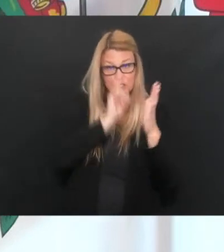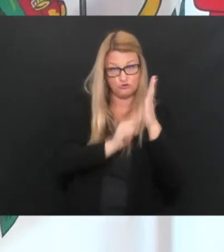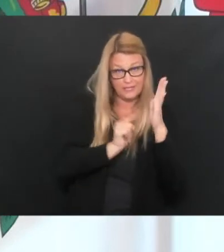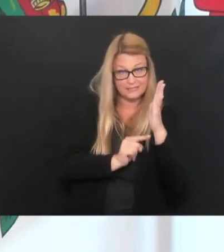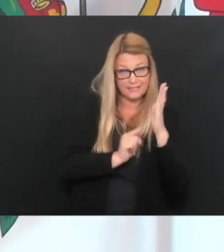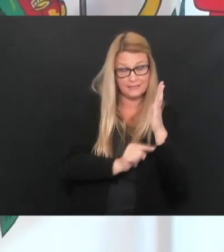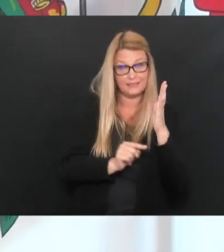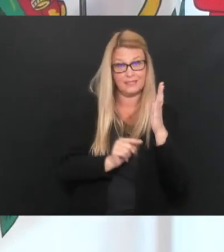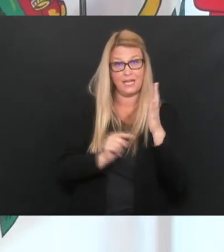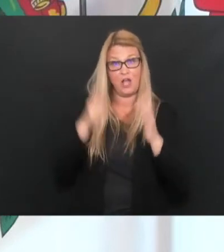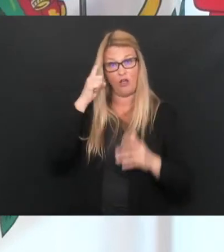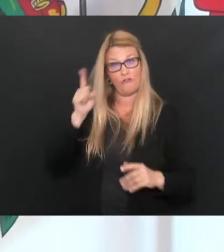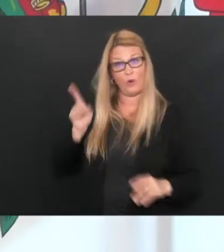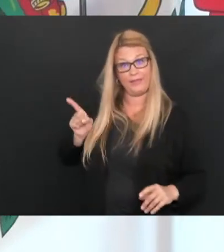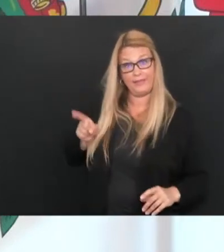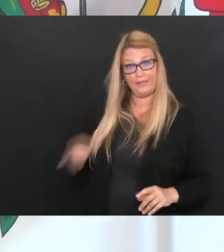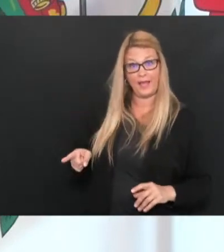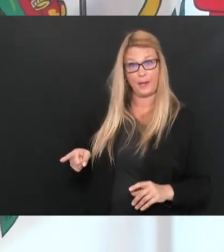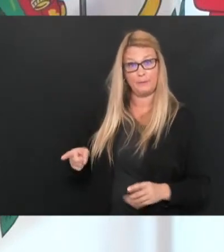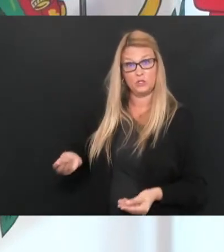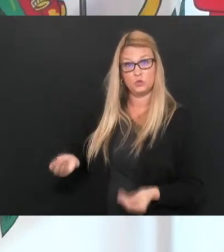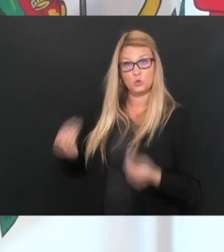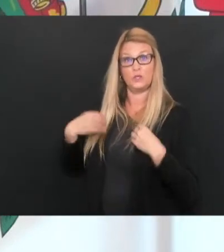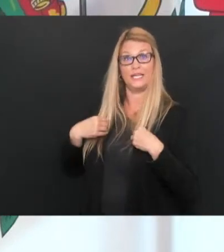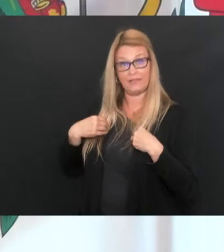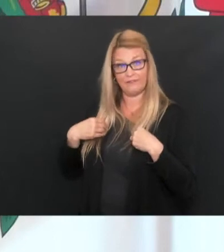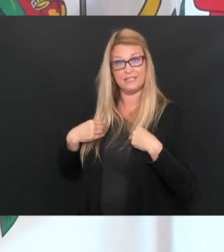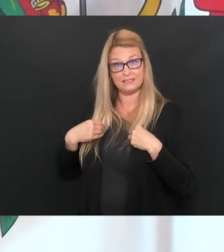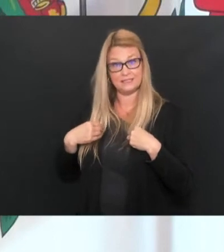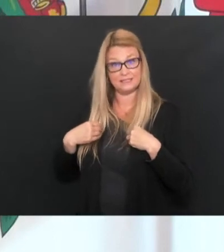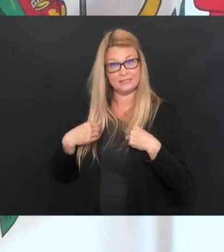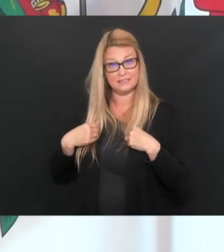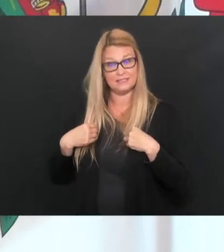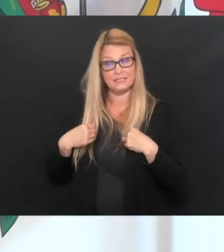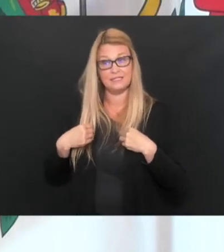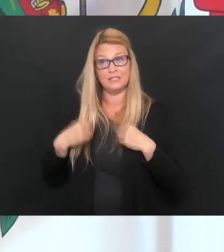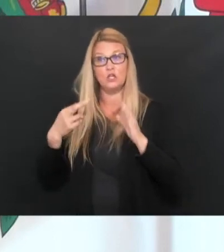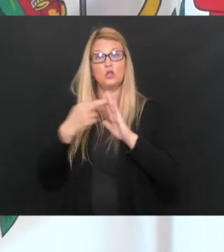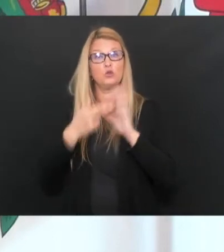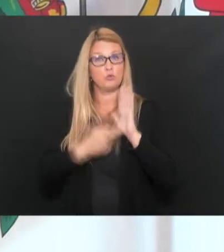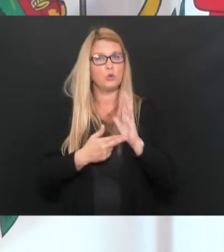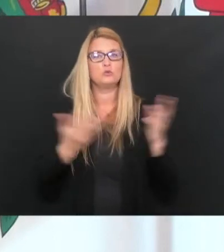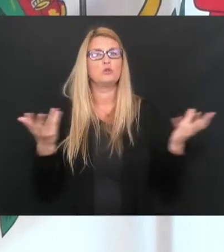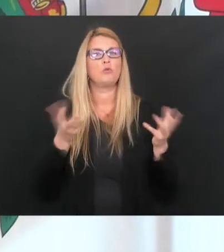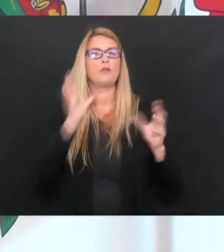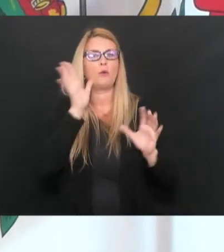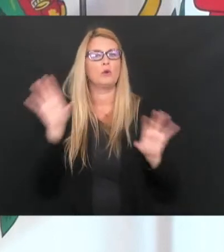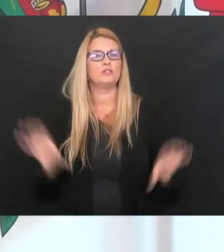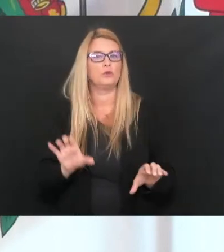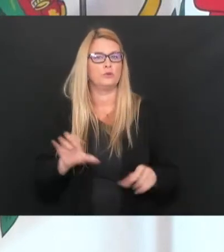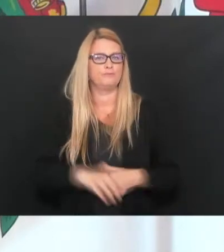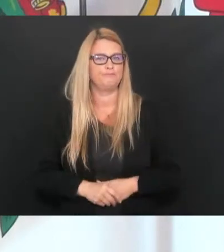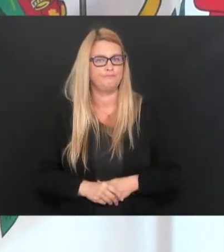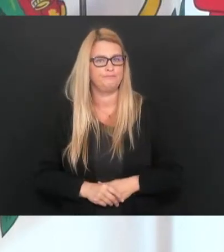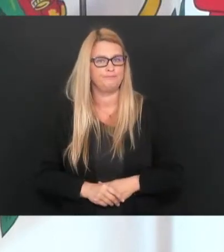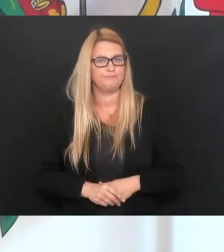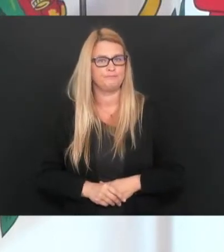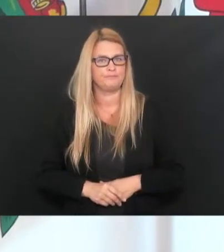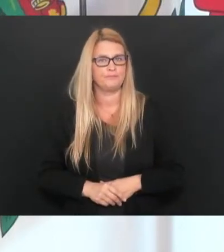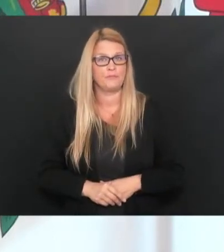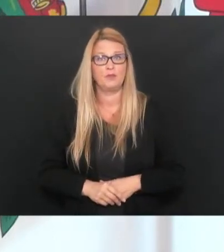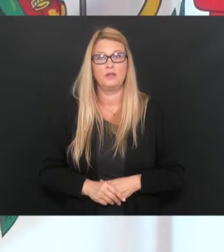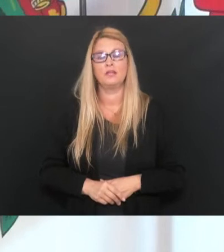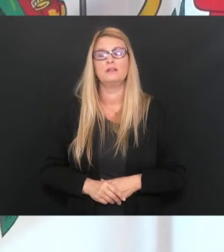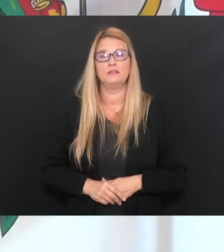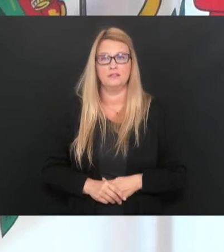them to give us the guidelines on what that they want us to do and that they want to be